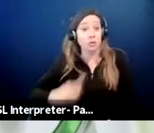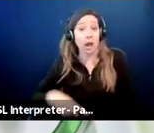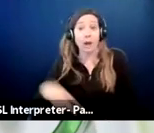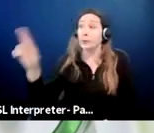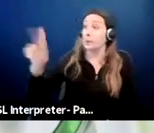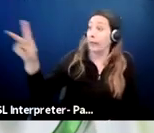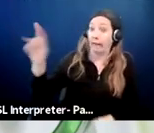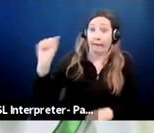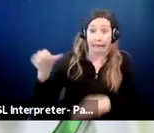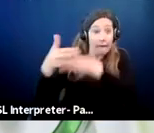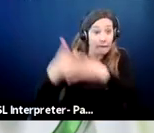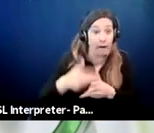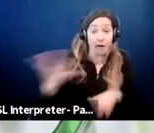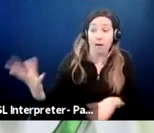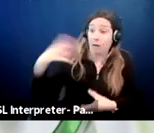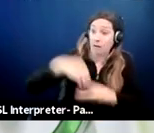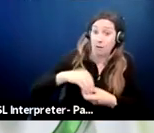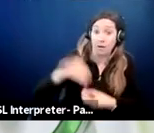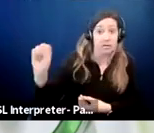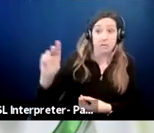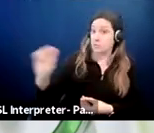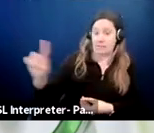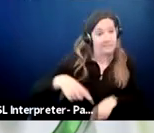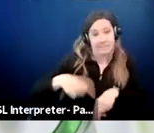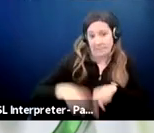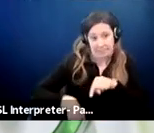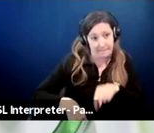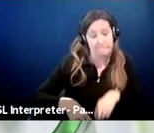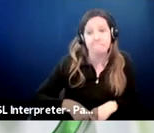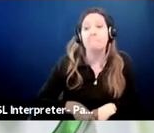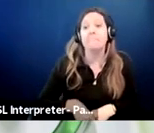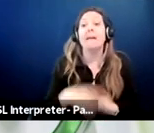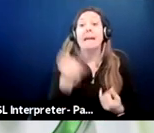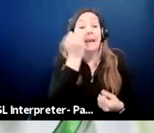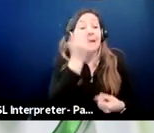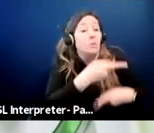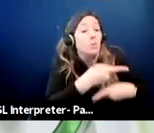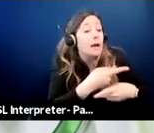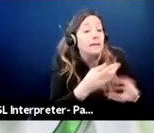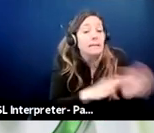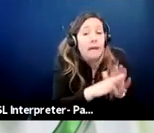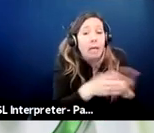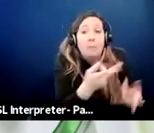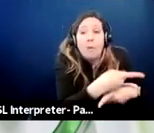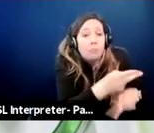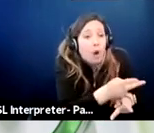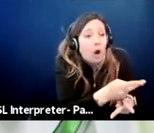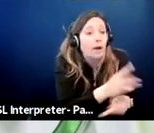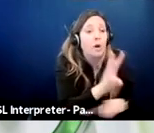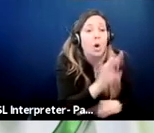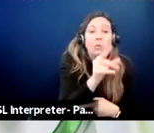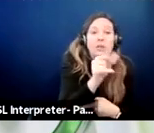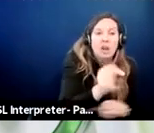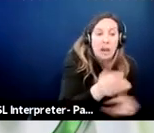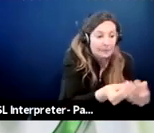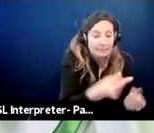claim that as part of your SR&ED. And then if you're developing some sort of a prototype or a widget, materials. You can claim materials that are not